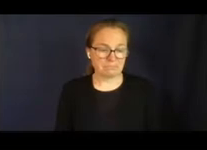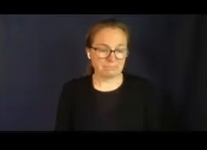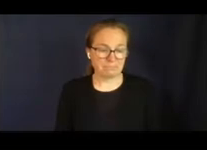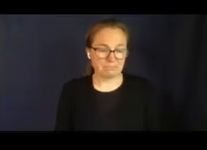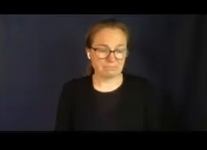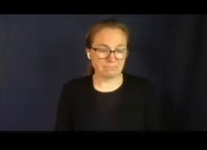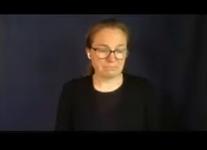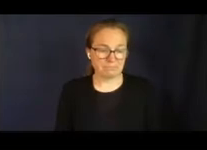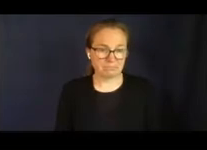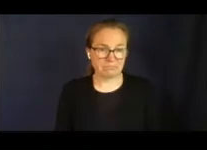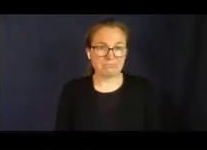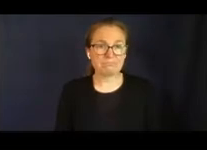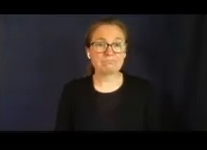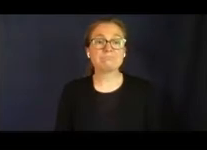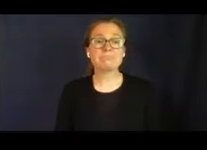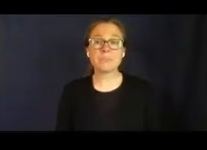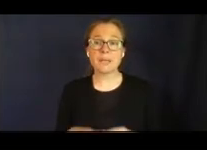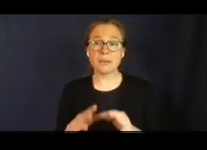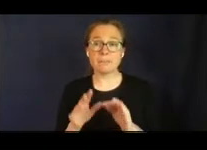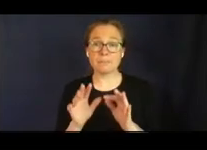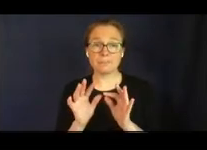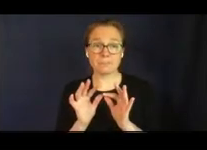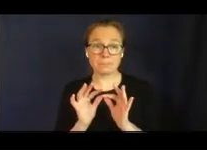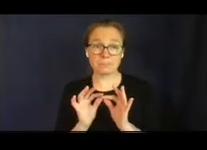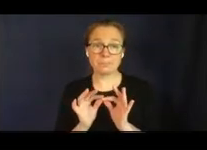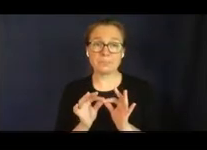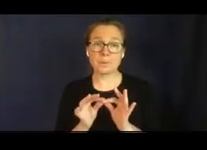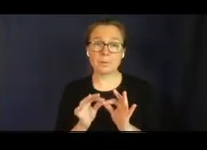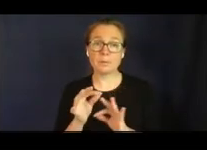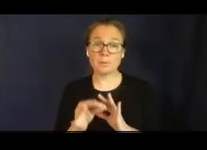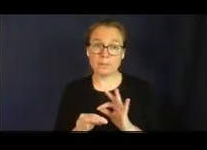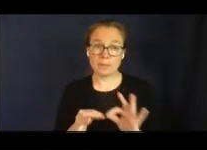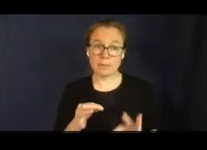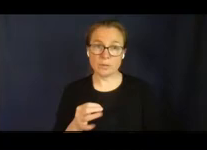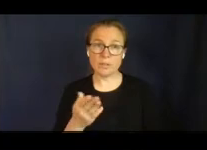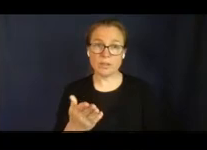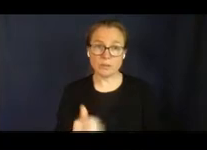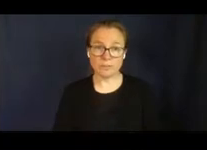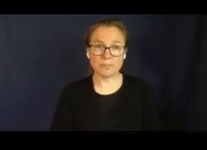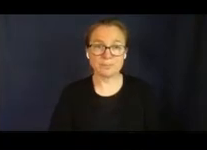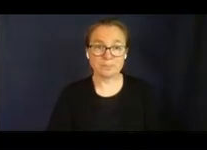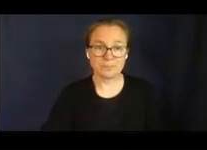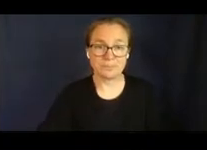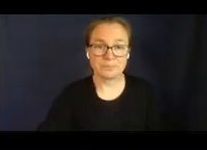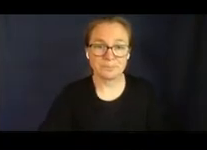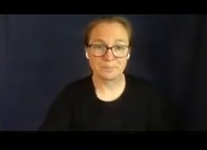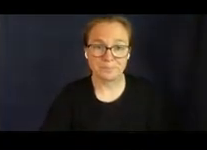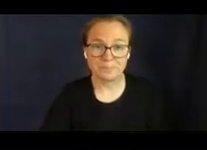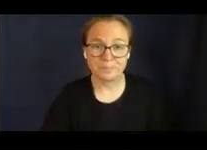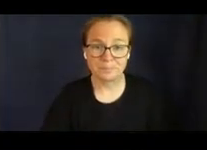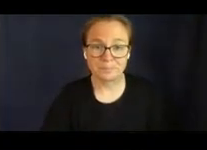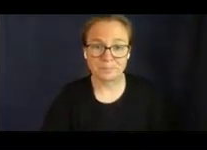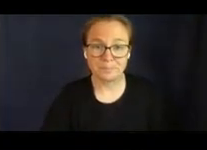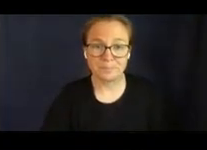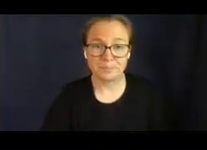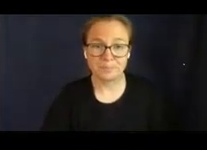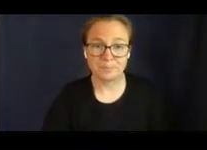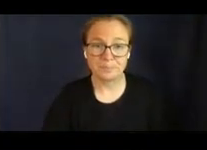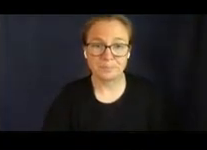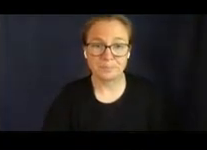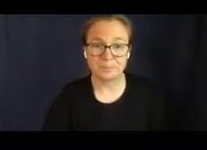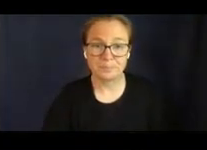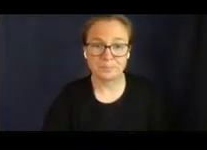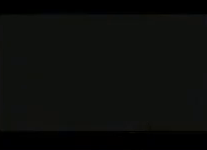Thank you, Dr. Jacobs. So the board members have the minutes of the